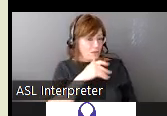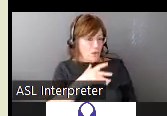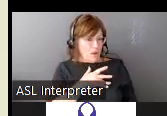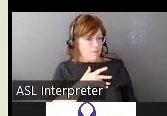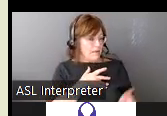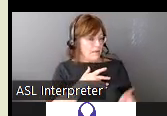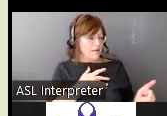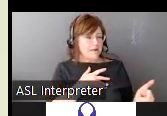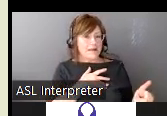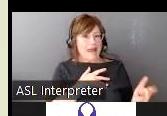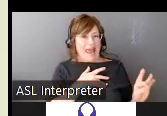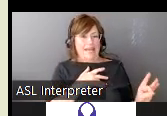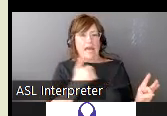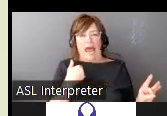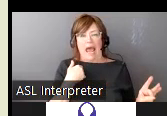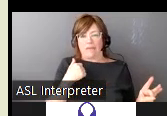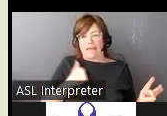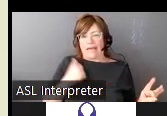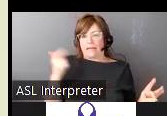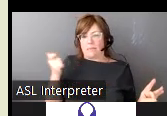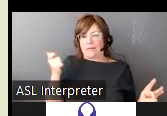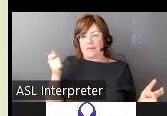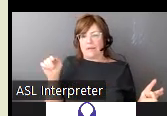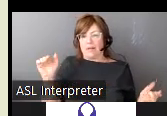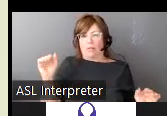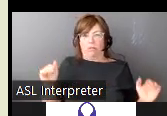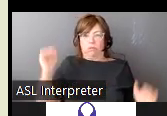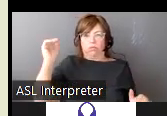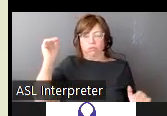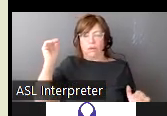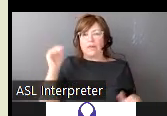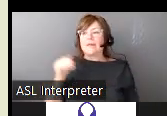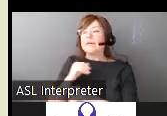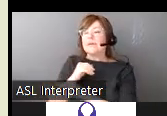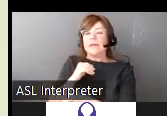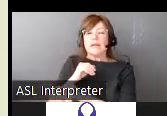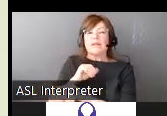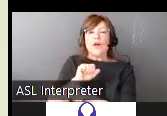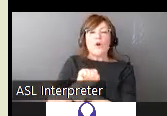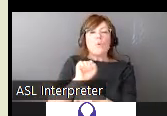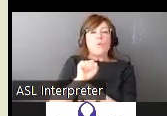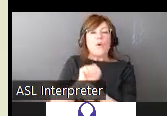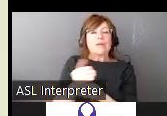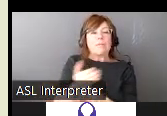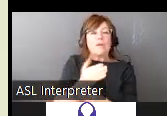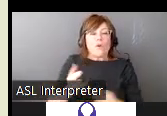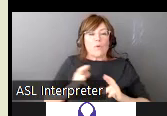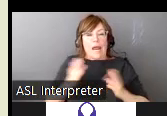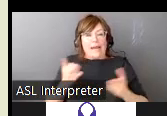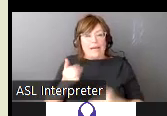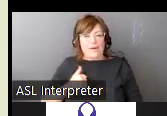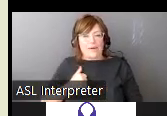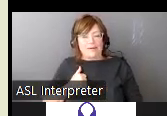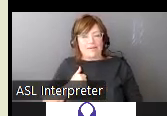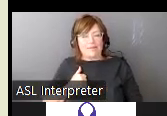had a Canadian pension, showing that only older men were more likely to have worked in Canada before retirement. In